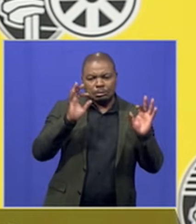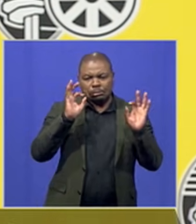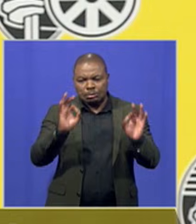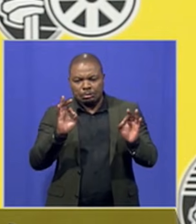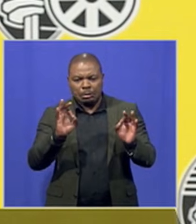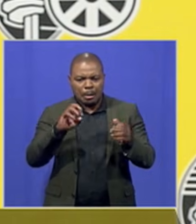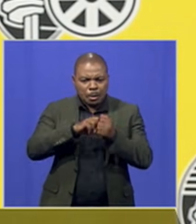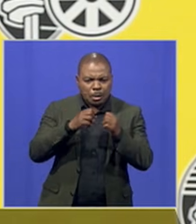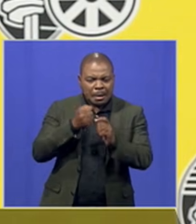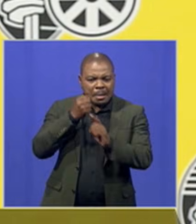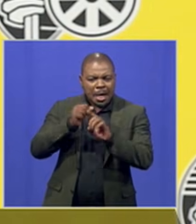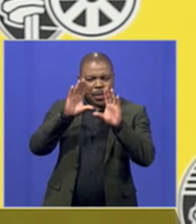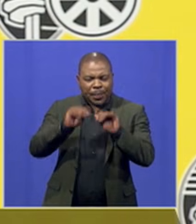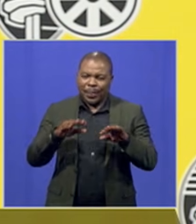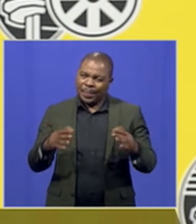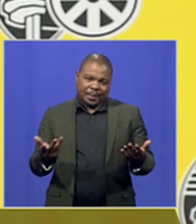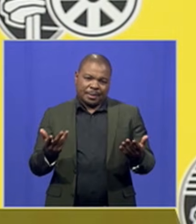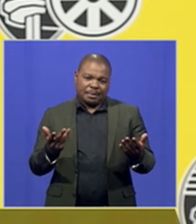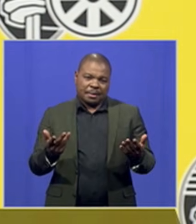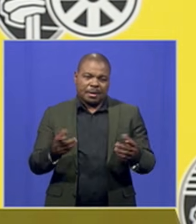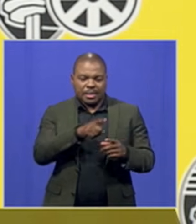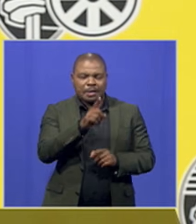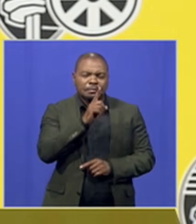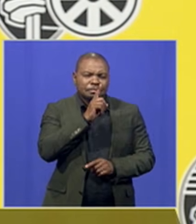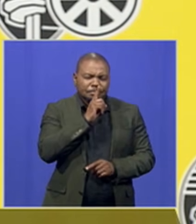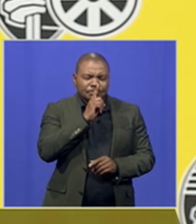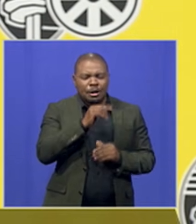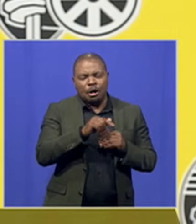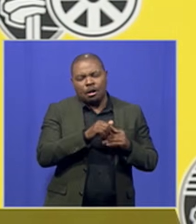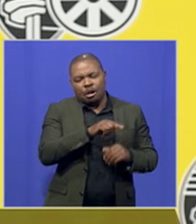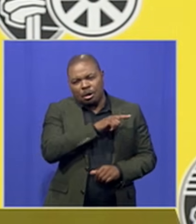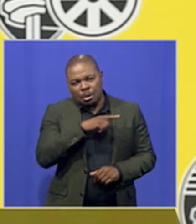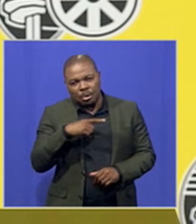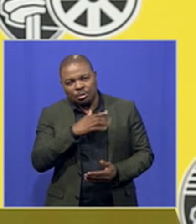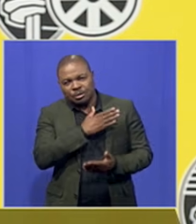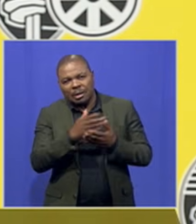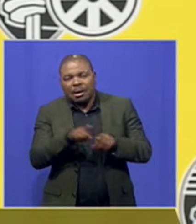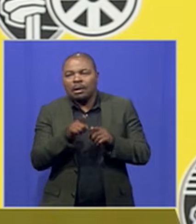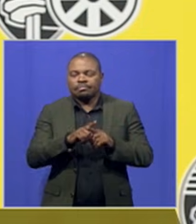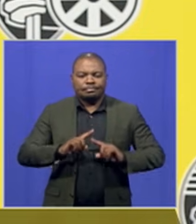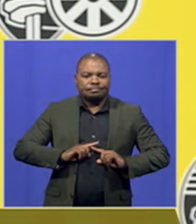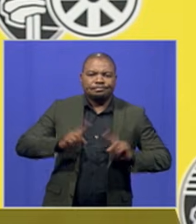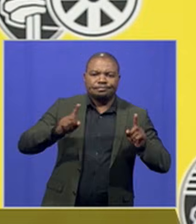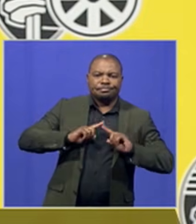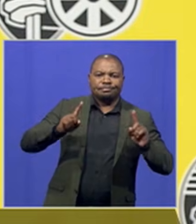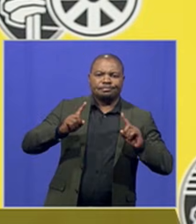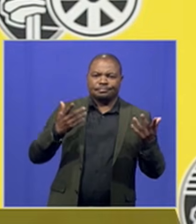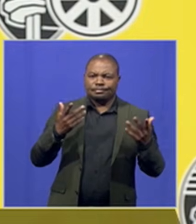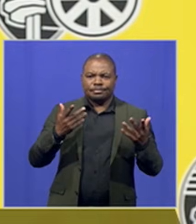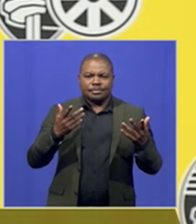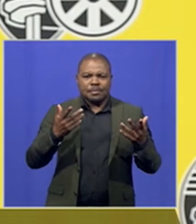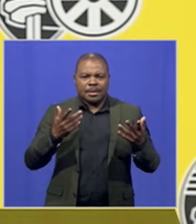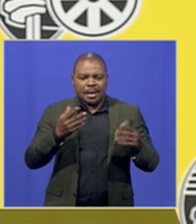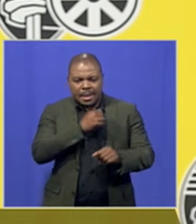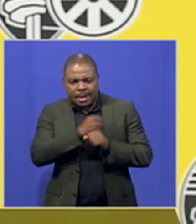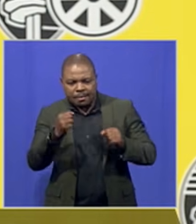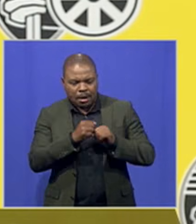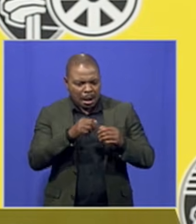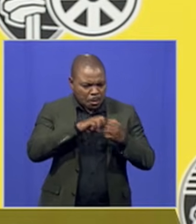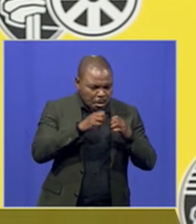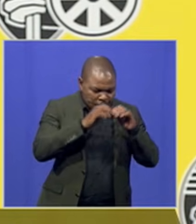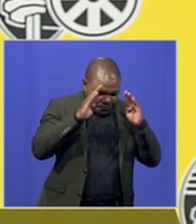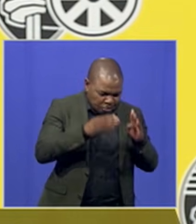fedisa bothata bona empa ba dula ka nako tsohle hangata re ba le in denial hona le hore ba lwantshe